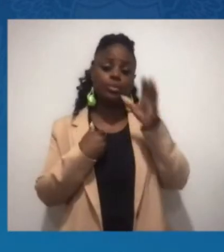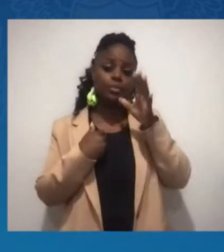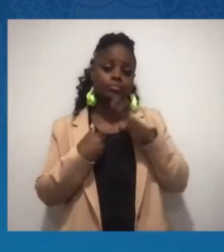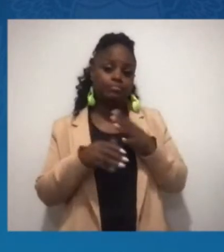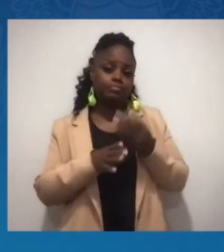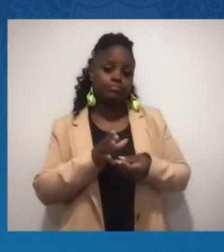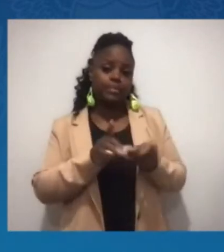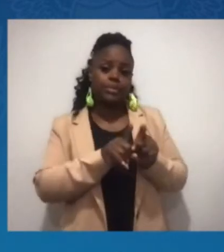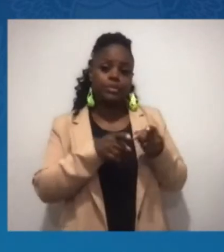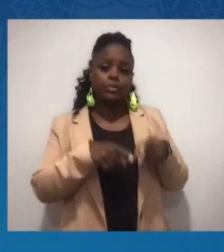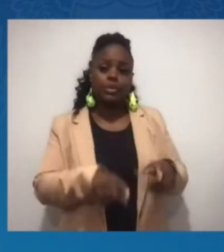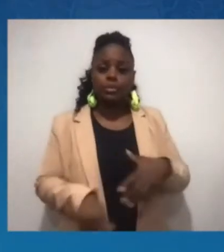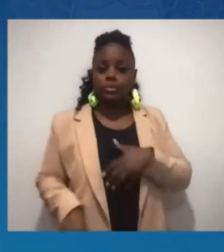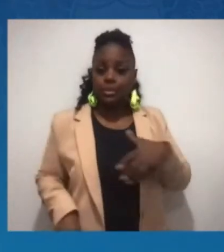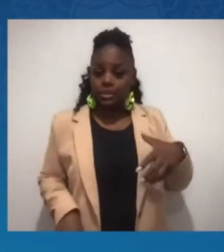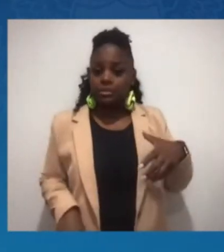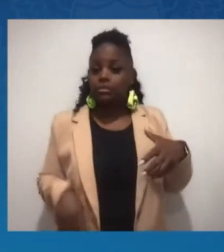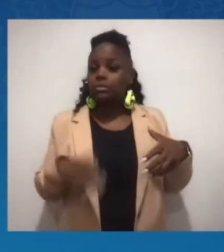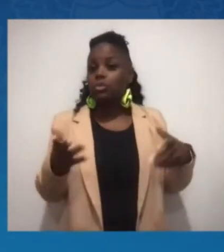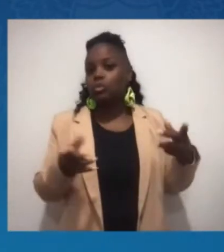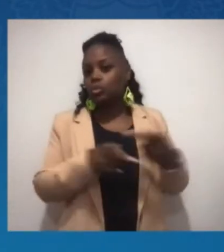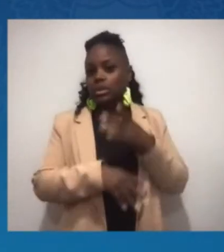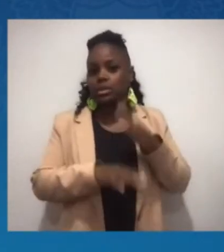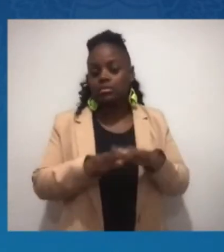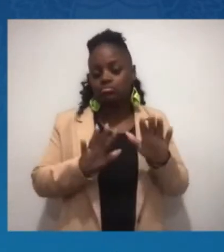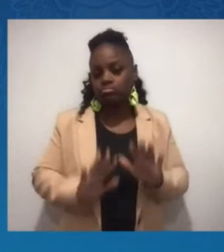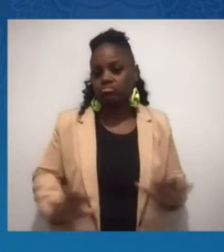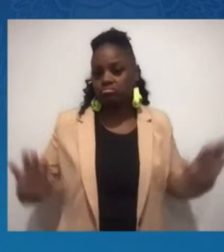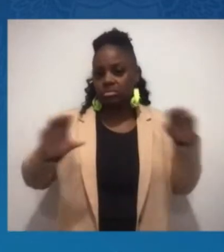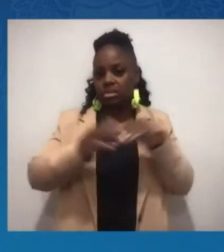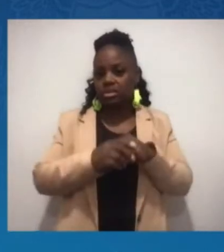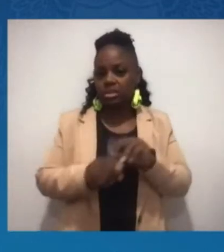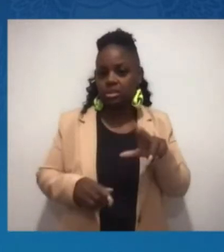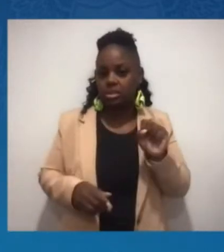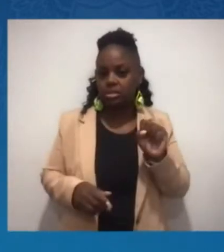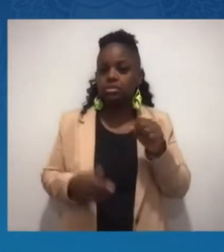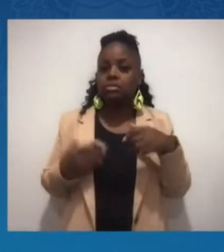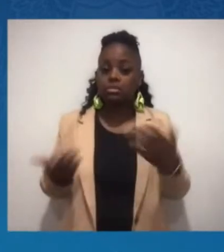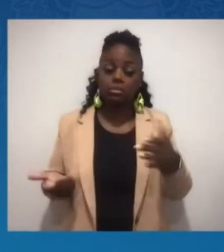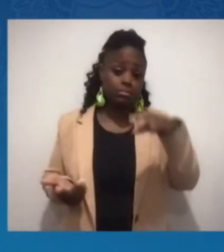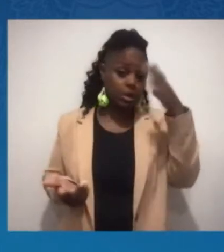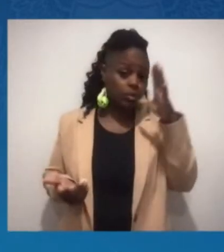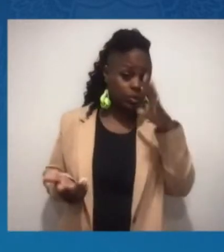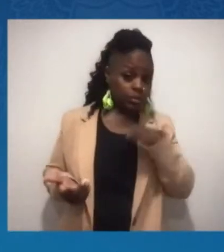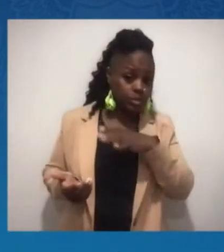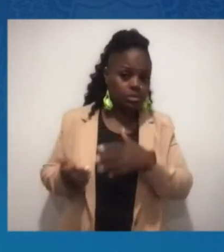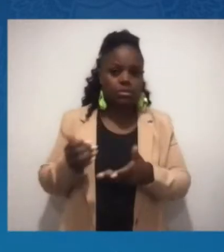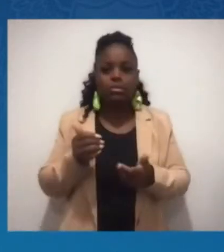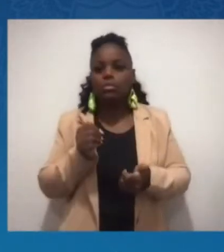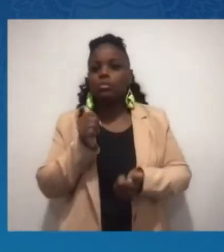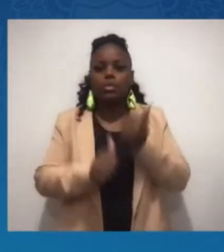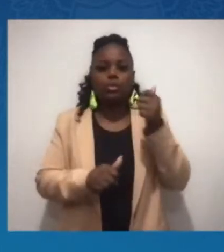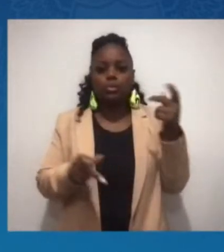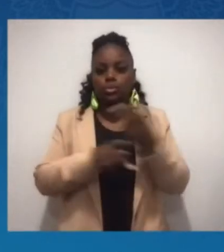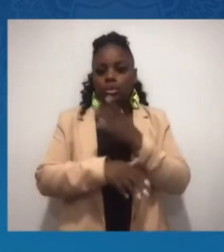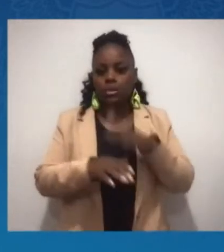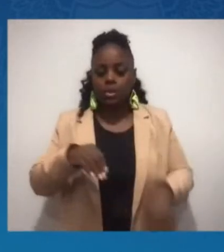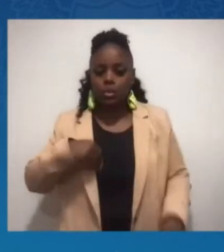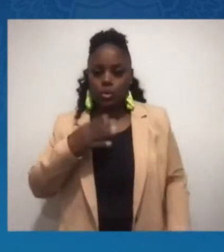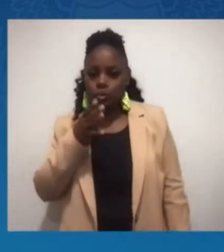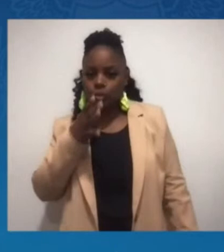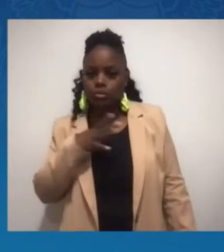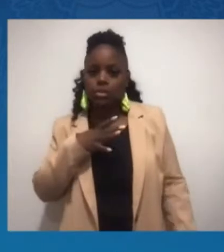to die than white women due to causes related to pregnancy and birth. And it's not just maternal mortality where Texas is failing Black and